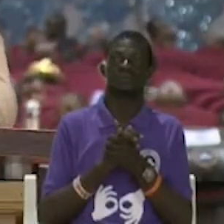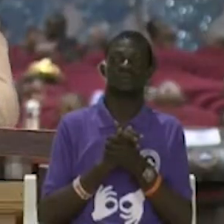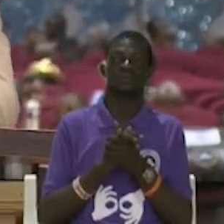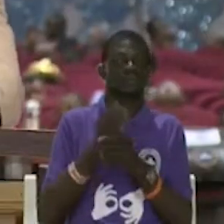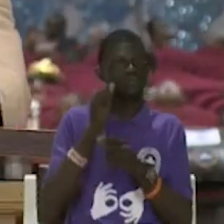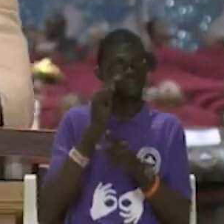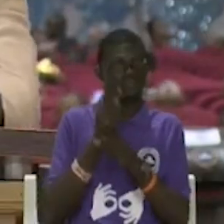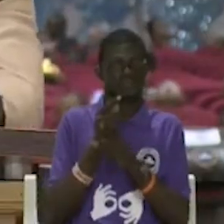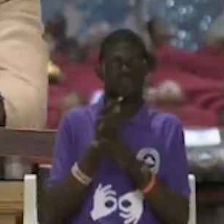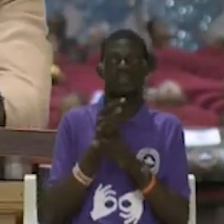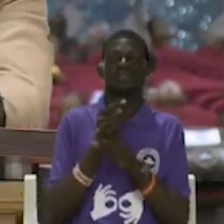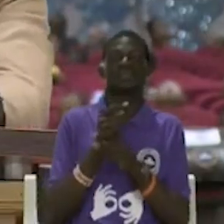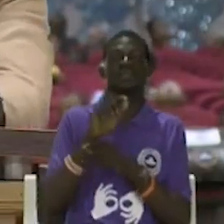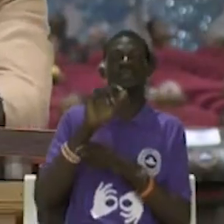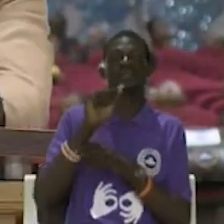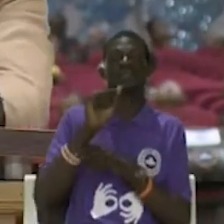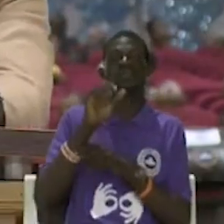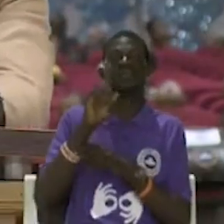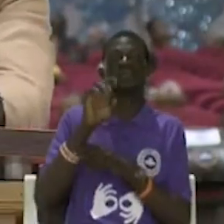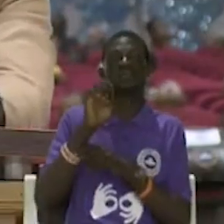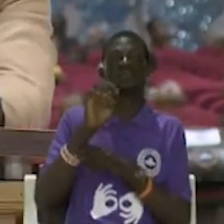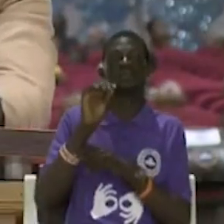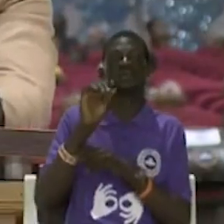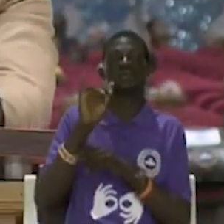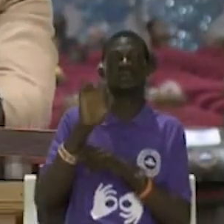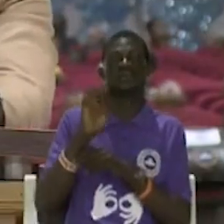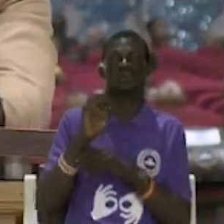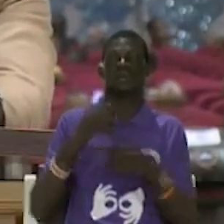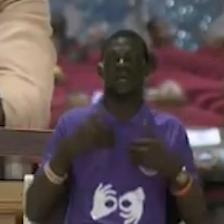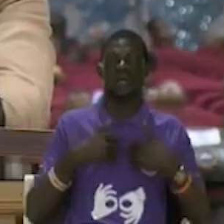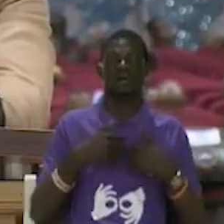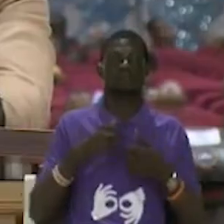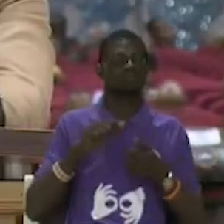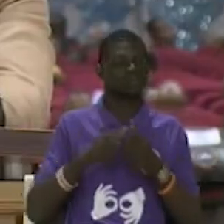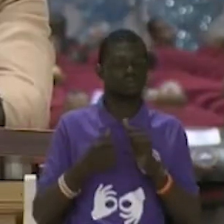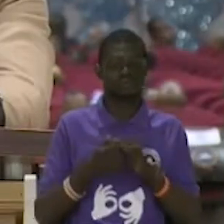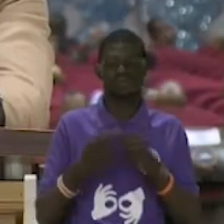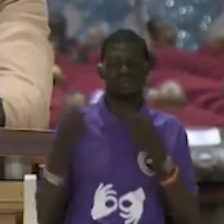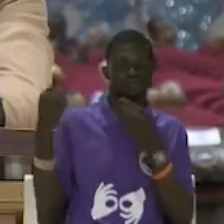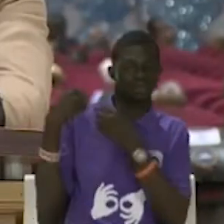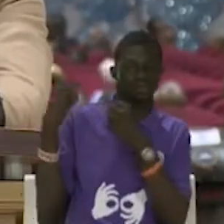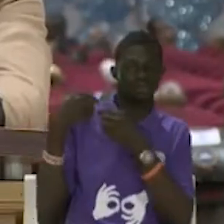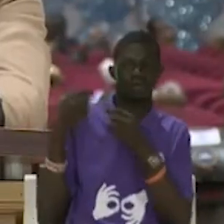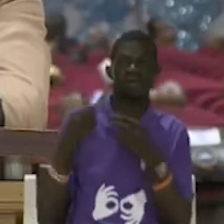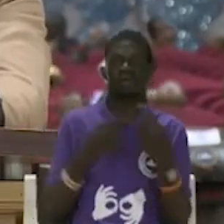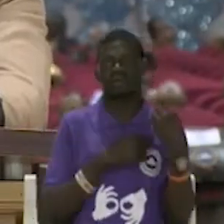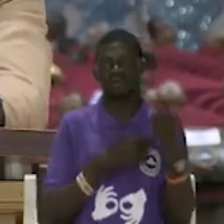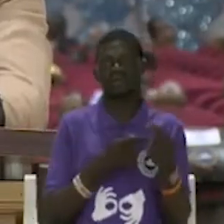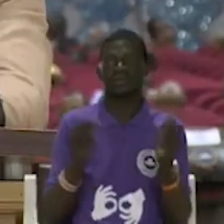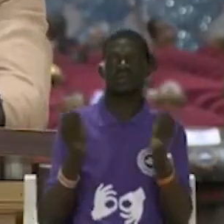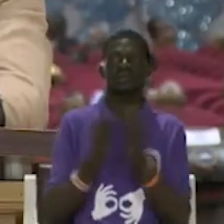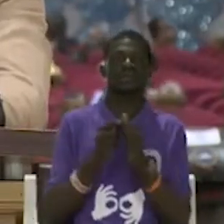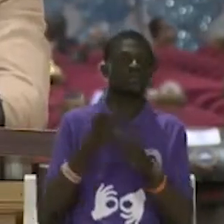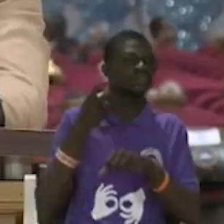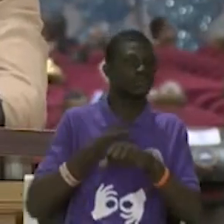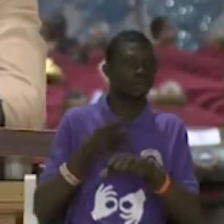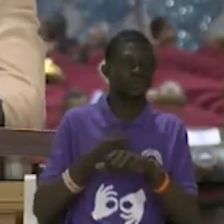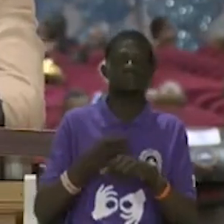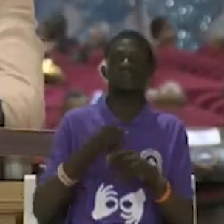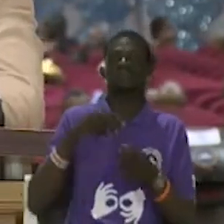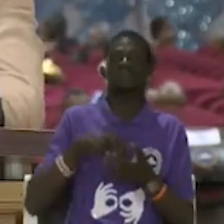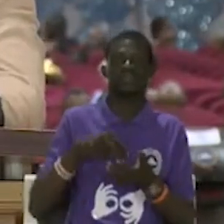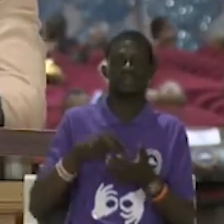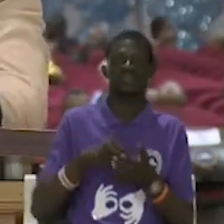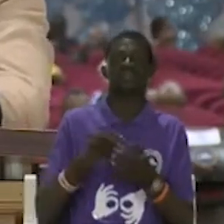Sister Beatrice Adeoye from the United Kingdom had been having a terrible backache for a while with difficulty in standing